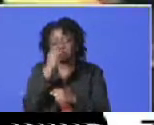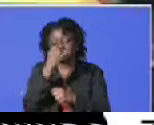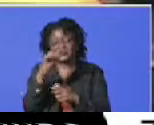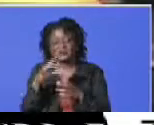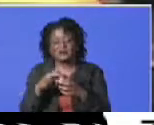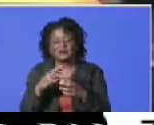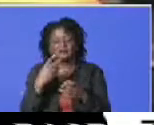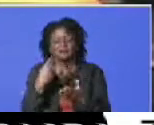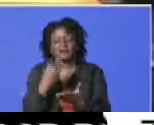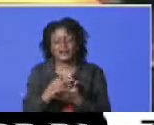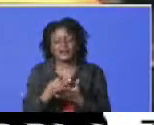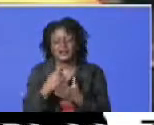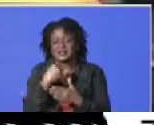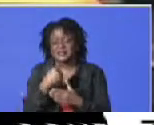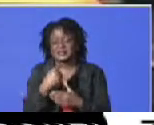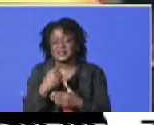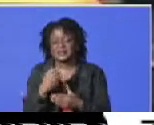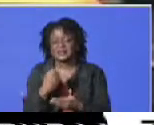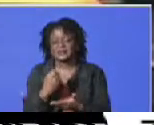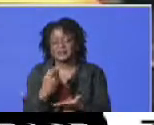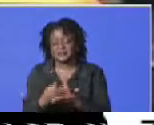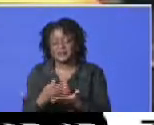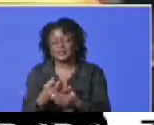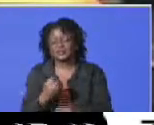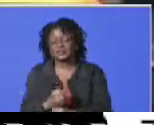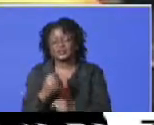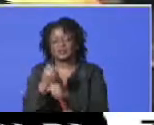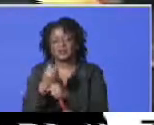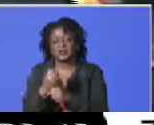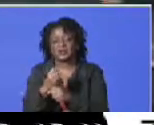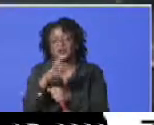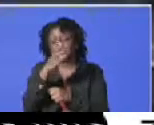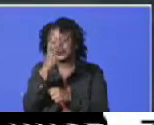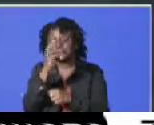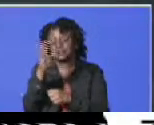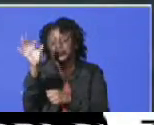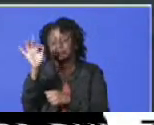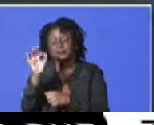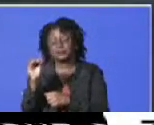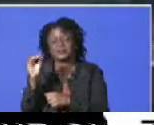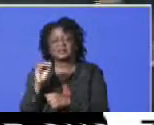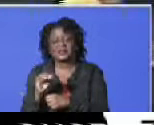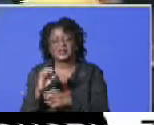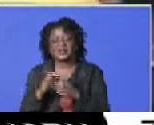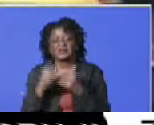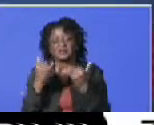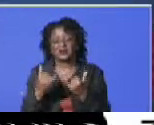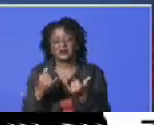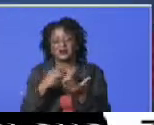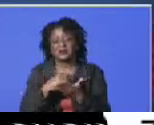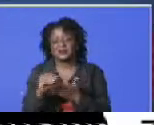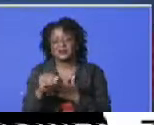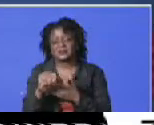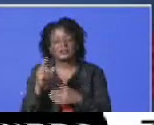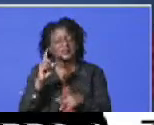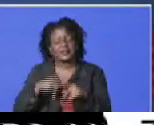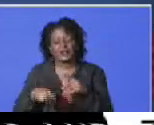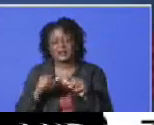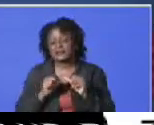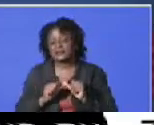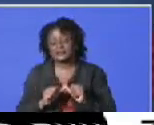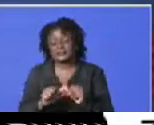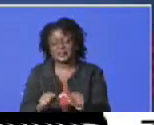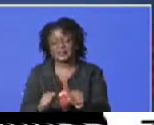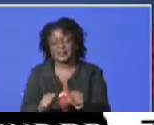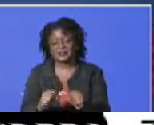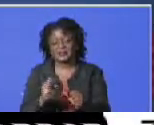in the 2019-2020 budget accounted for 16% of recurrent expenditure and is not sustainable. He says